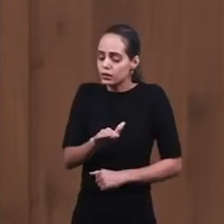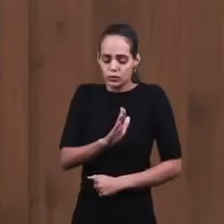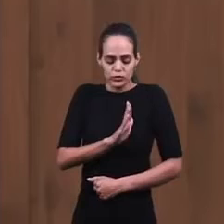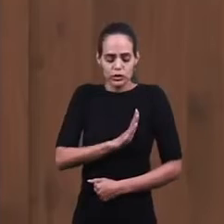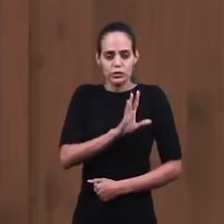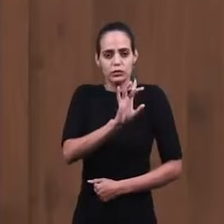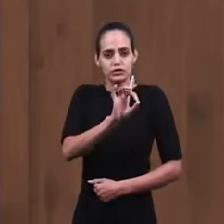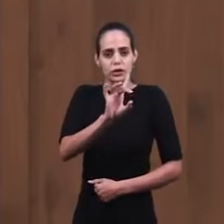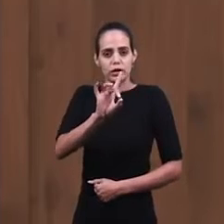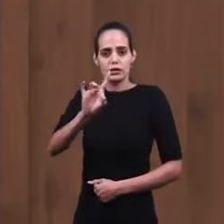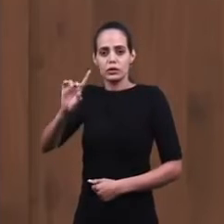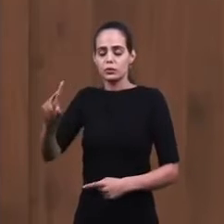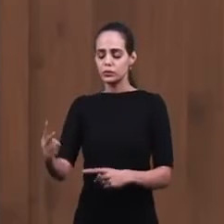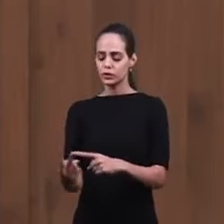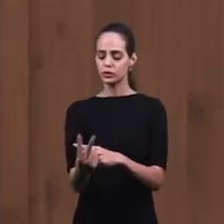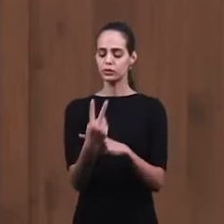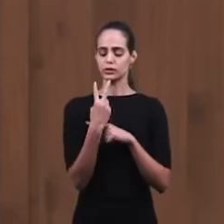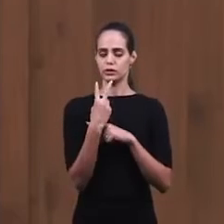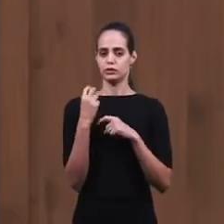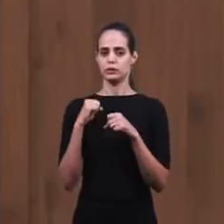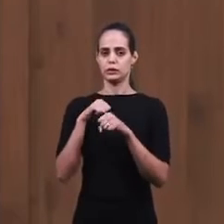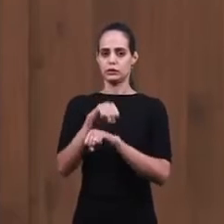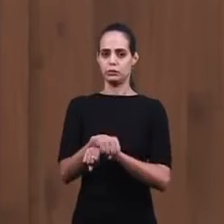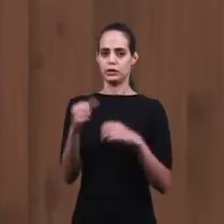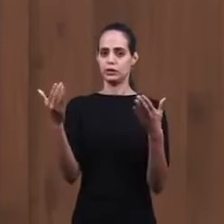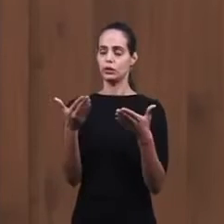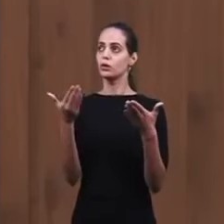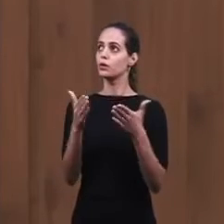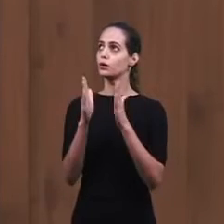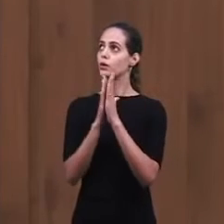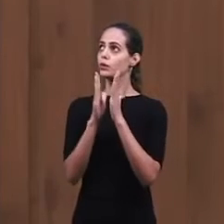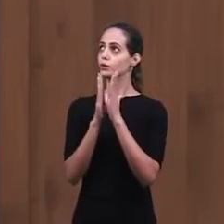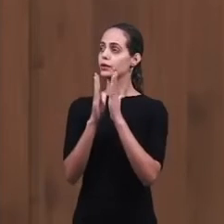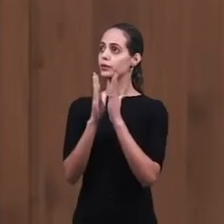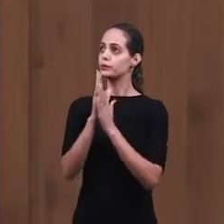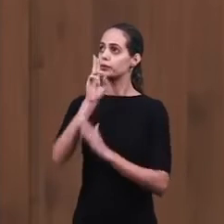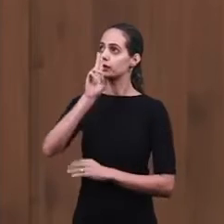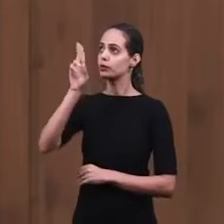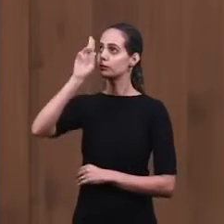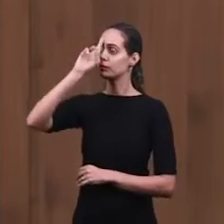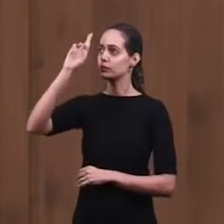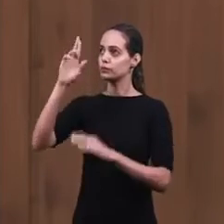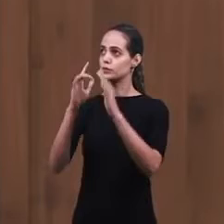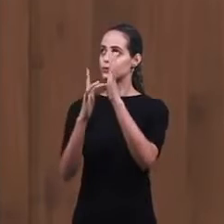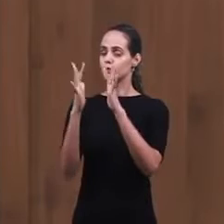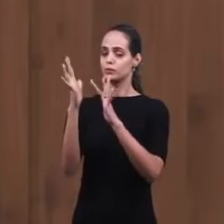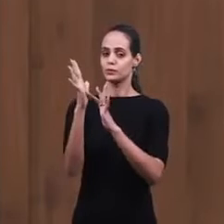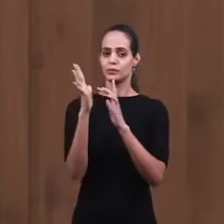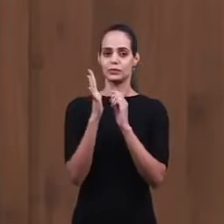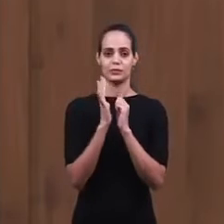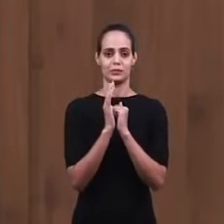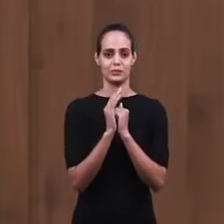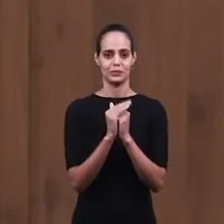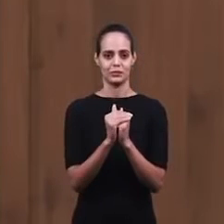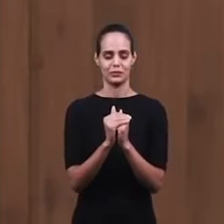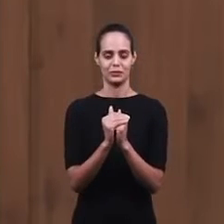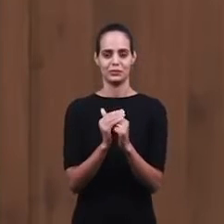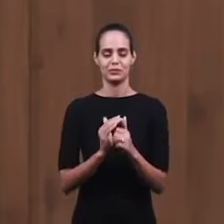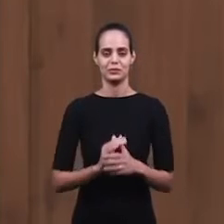in our hearts, in the hearts of those who are watching this event. This we pray in Jesus' name,